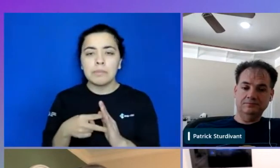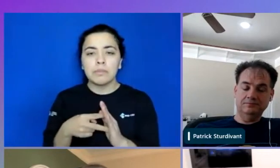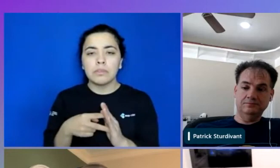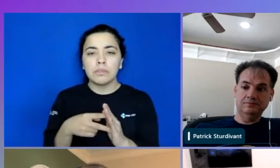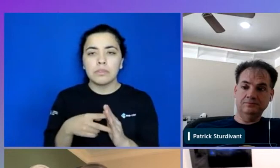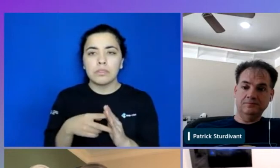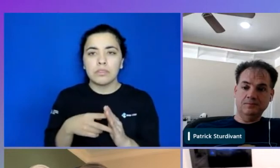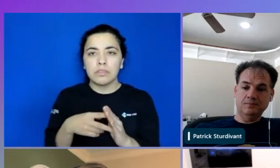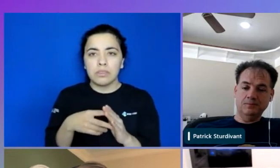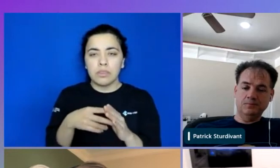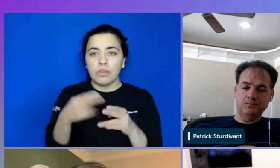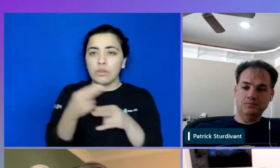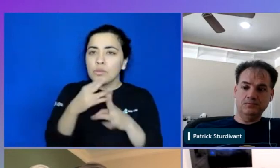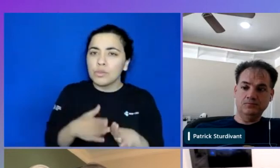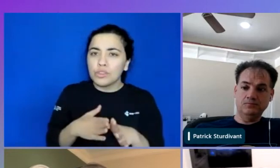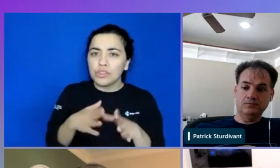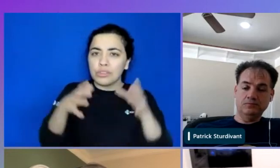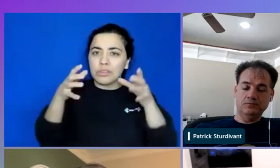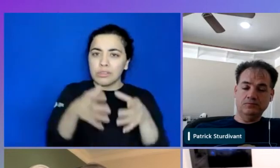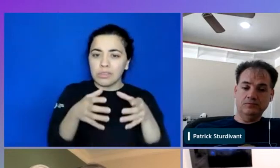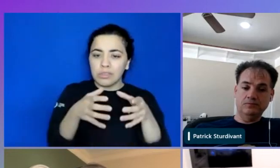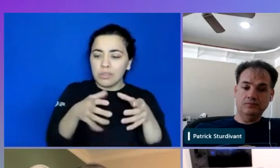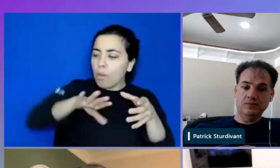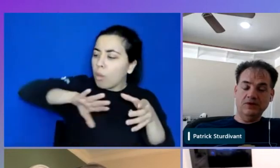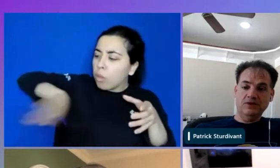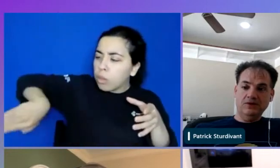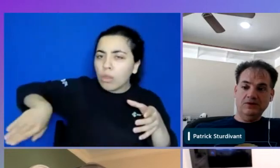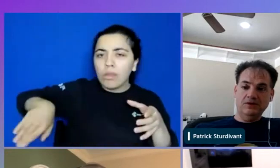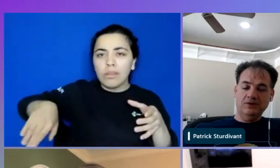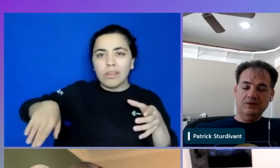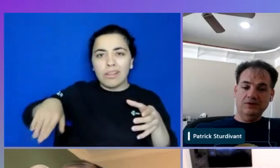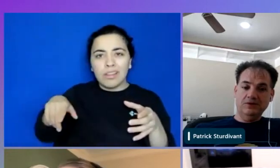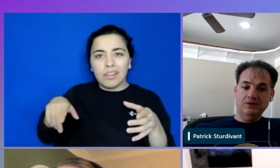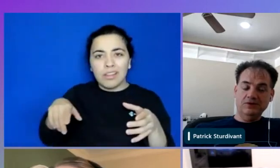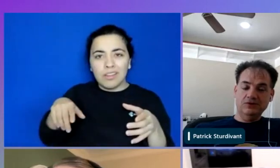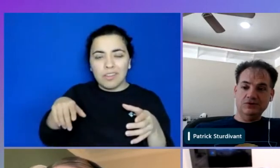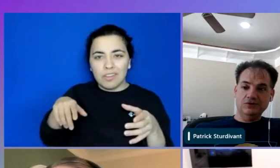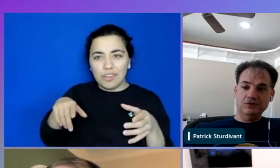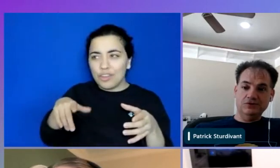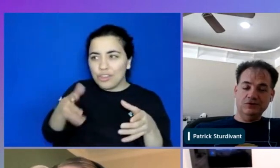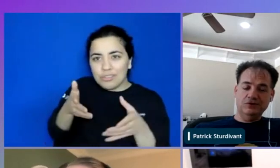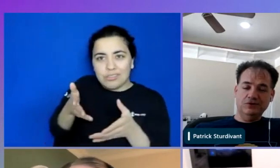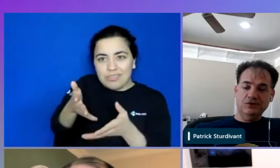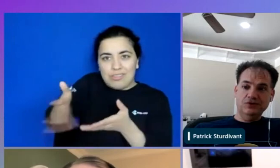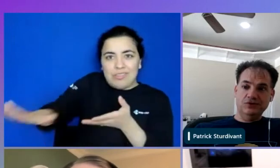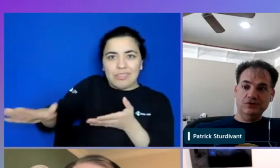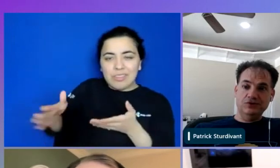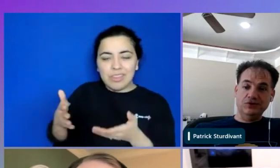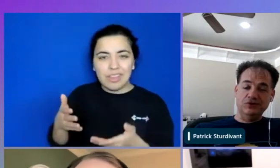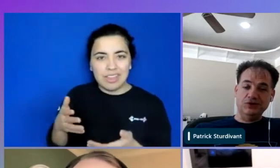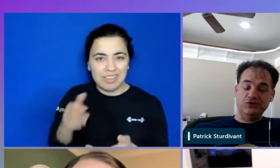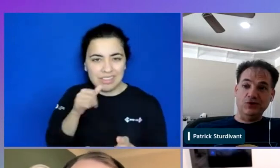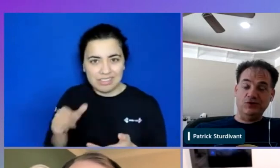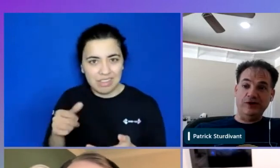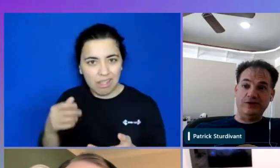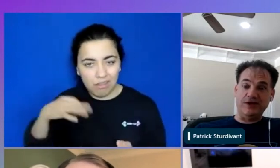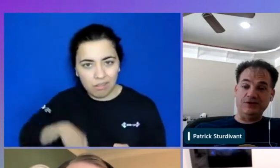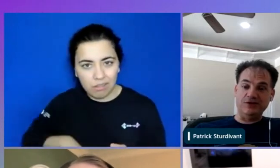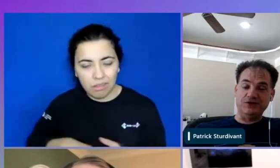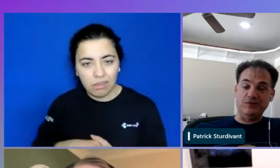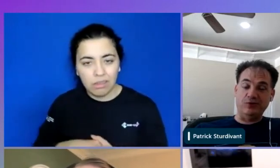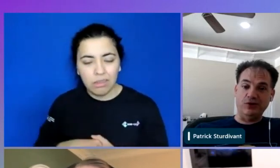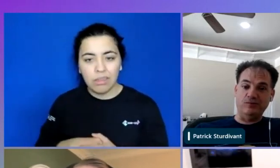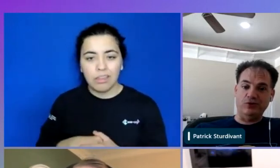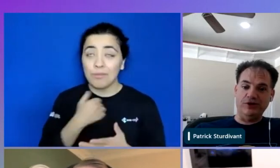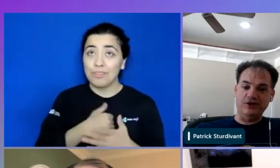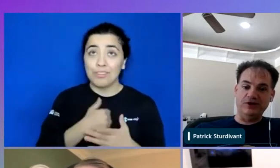losing users and you're leaving money on the table. Sorry, I keep referencing money. It's like I'm talking to the business people here. So just real quick, that